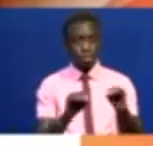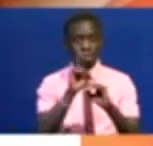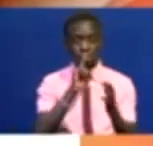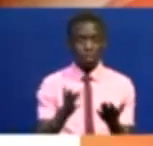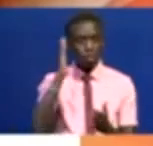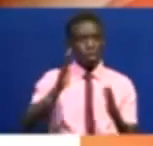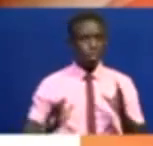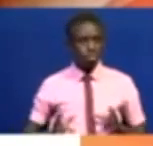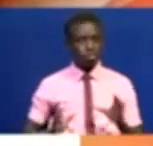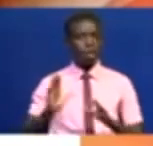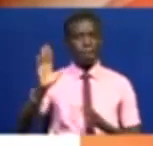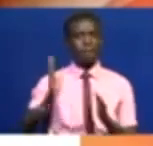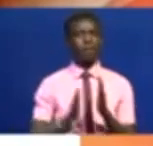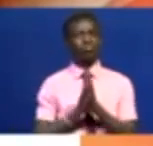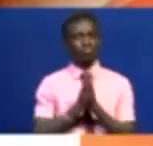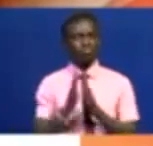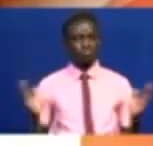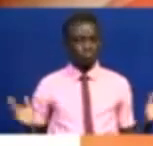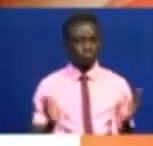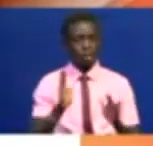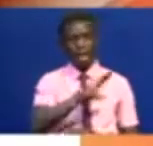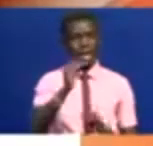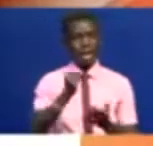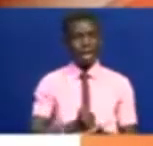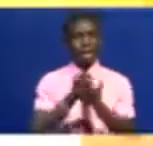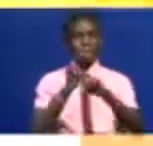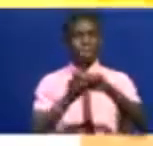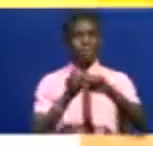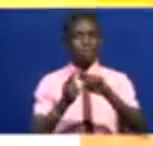and positively impact health service delivery.